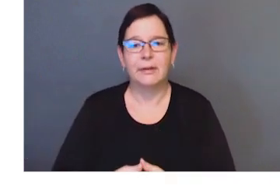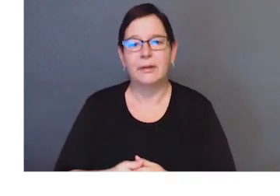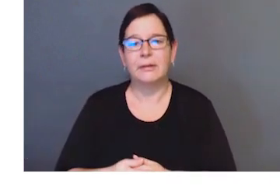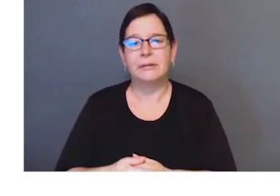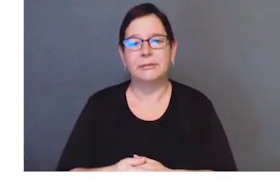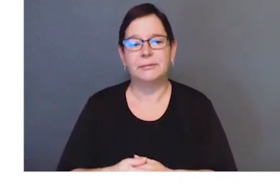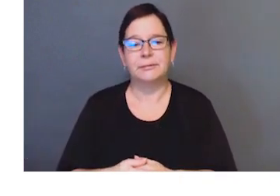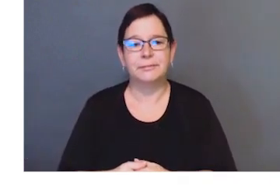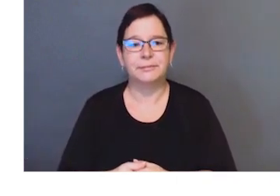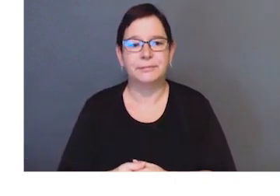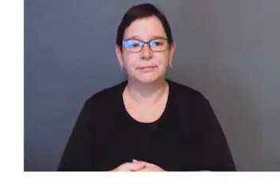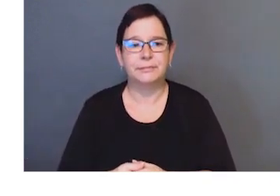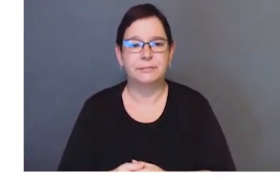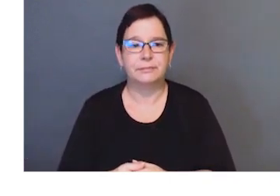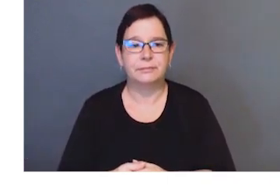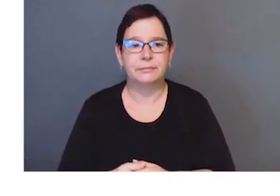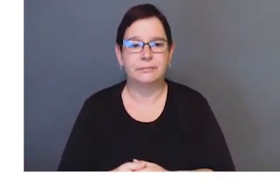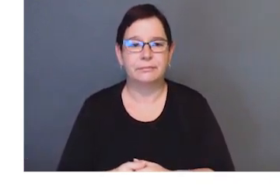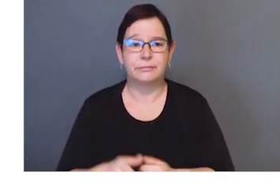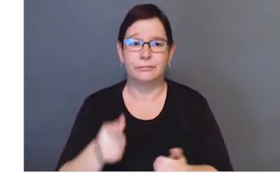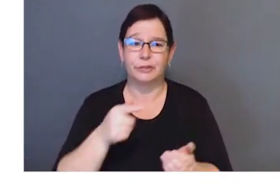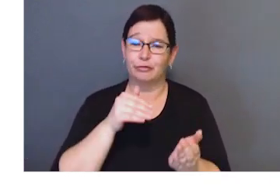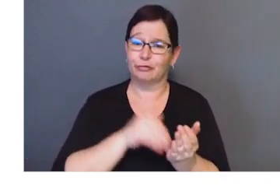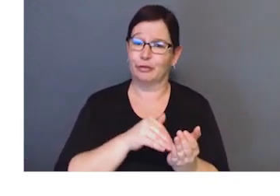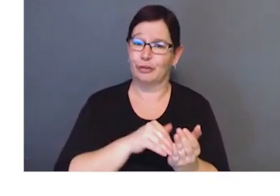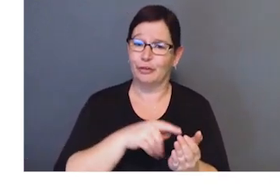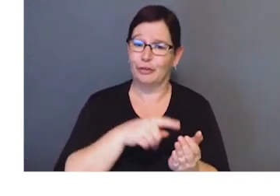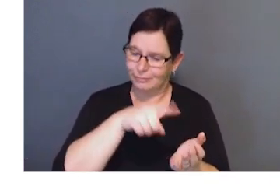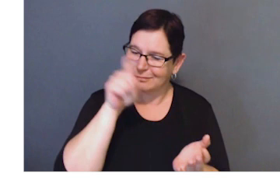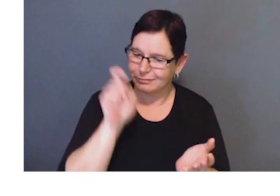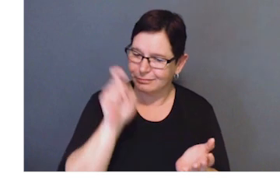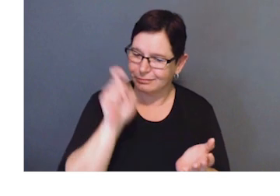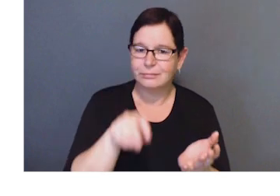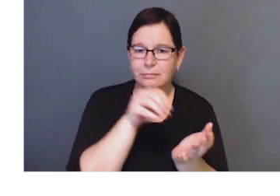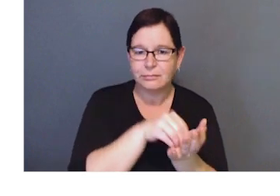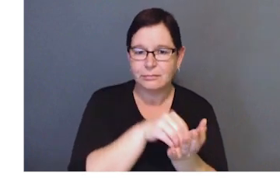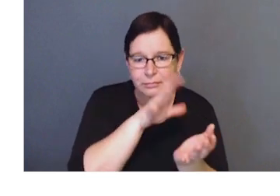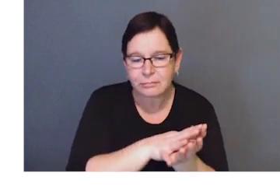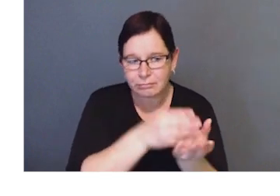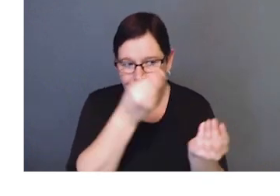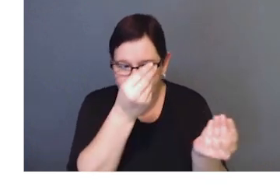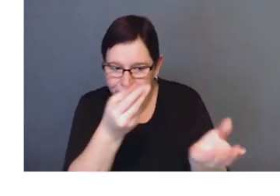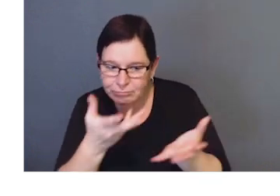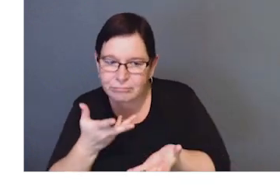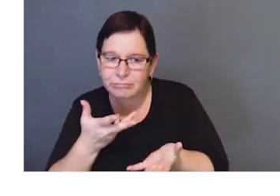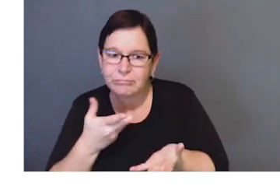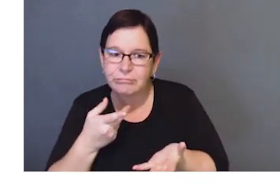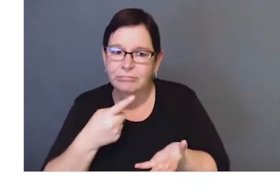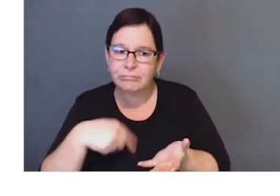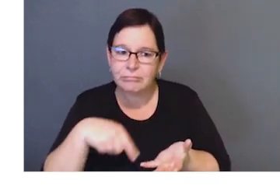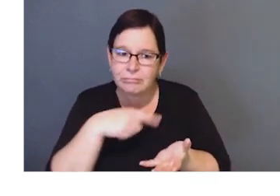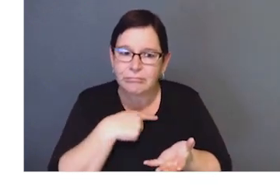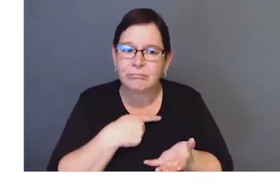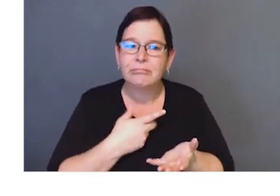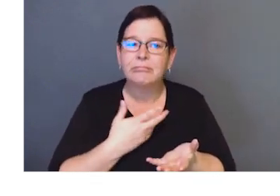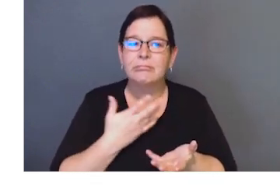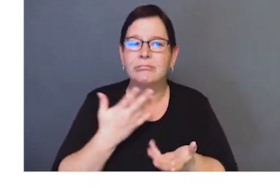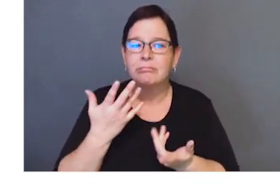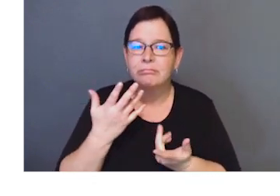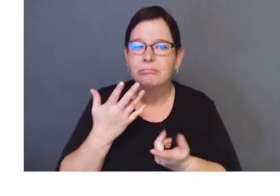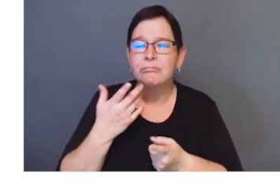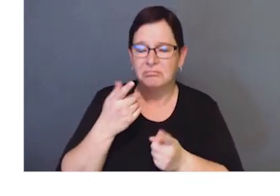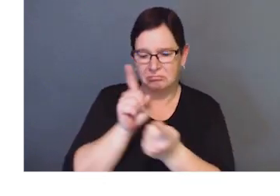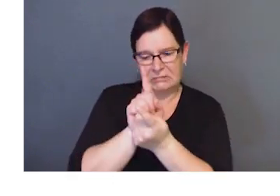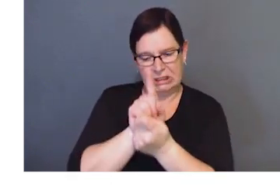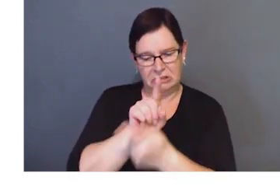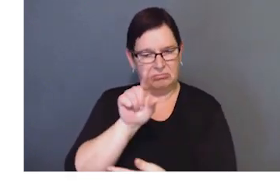The medical practitioner must also tell us the year you met eligibility criteria. This is not necessarily